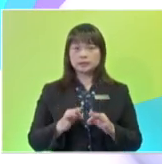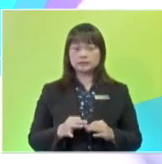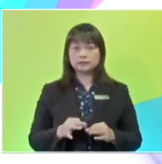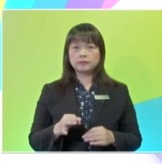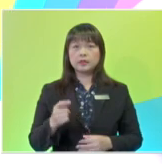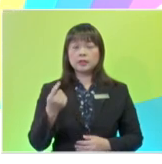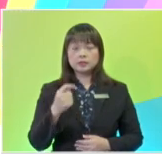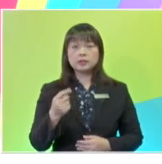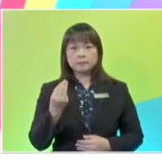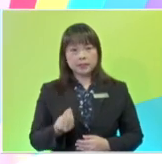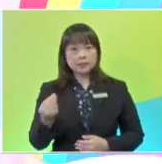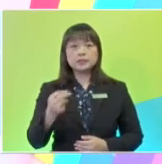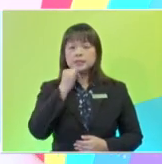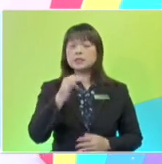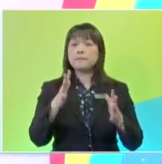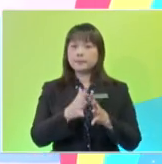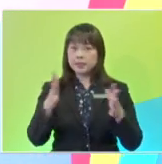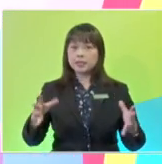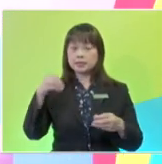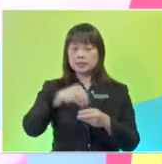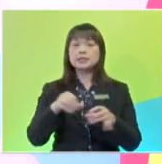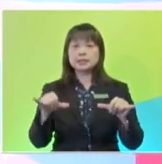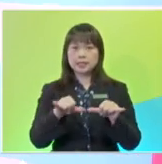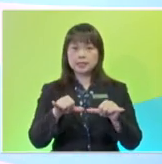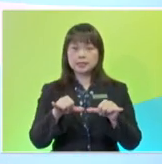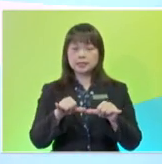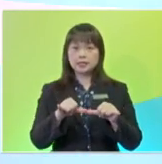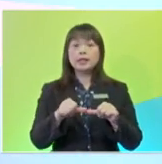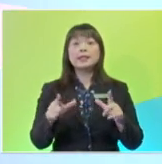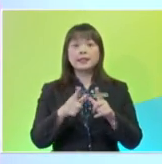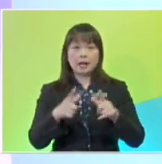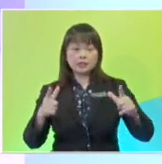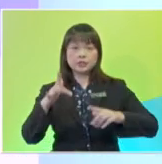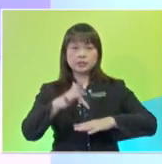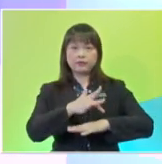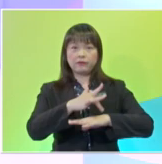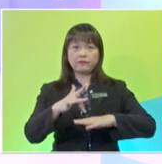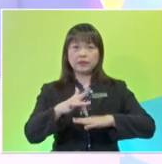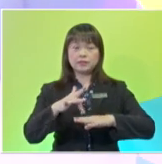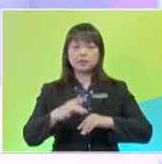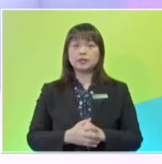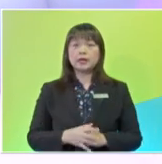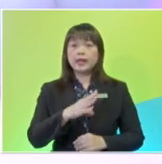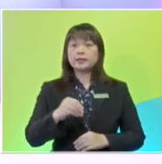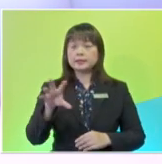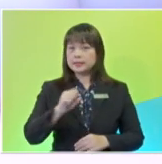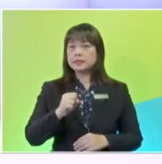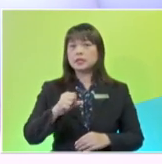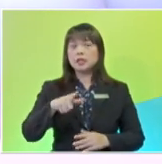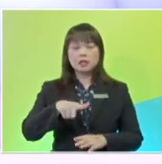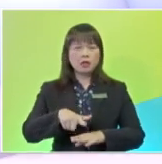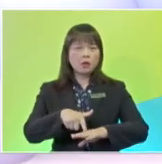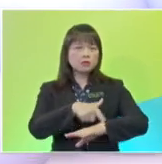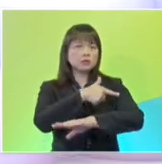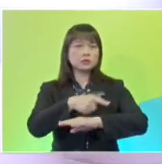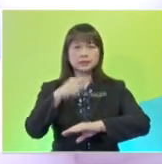if the material is bigger in size, mm-hmm. it has a larger surface area. Mm-hmm. Therefore, it is hard for it. It takes longer time to mm-hmm.